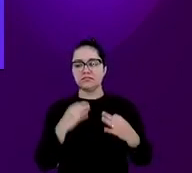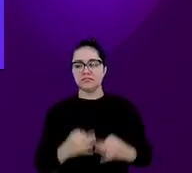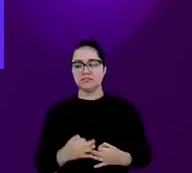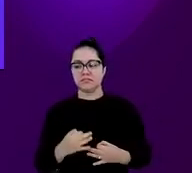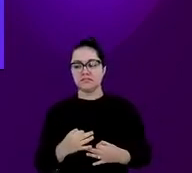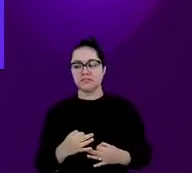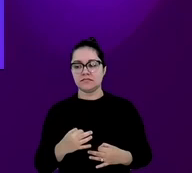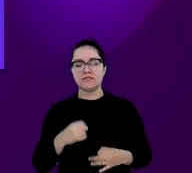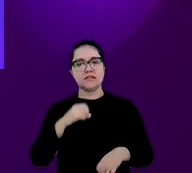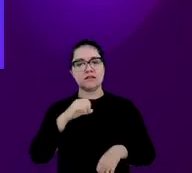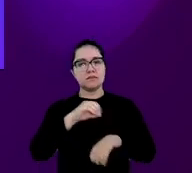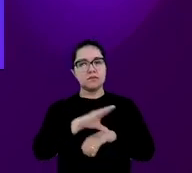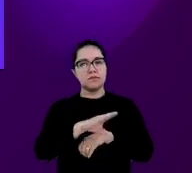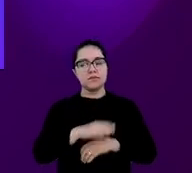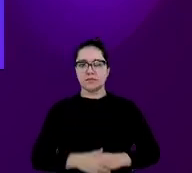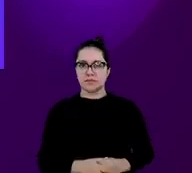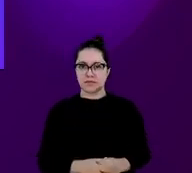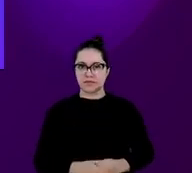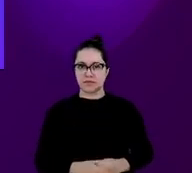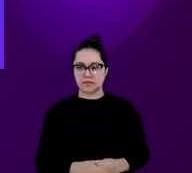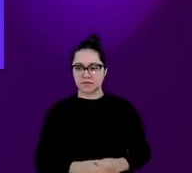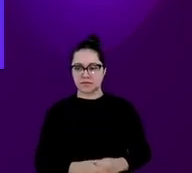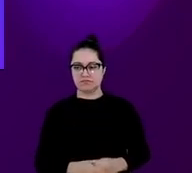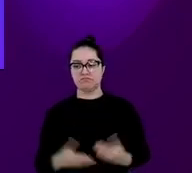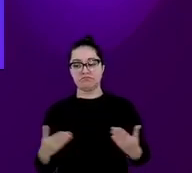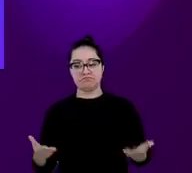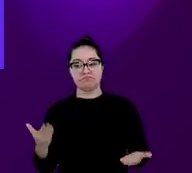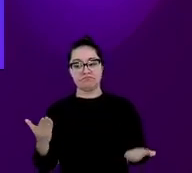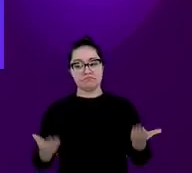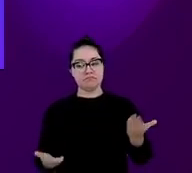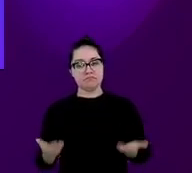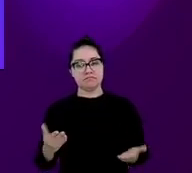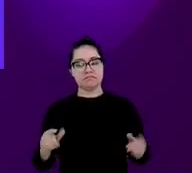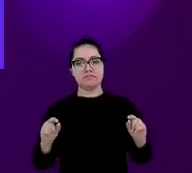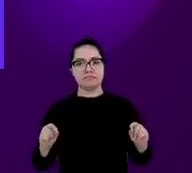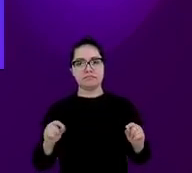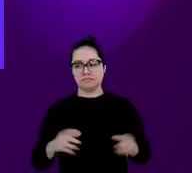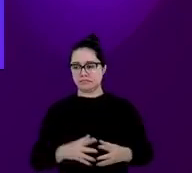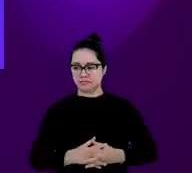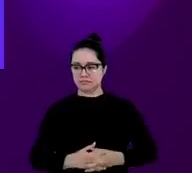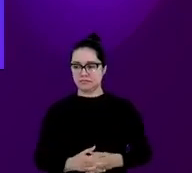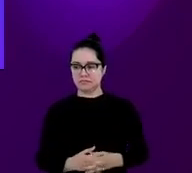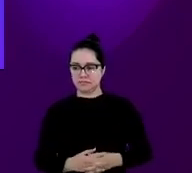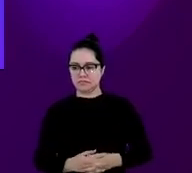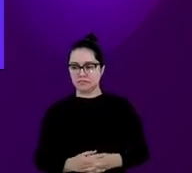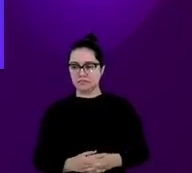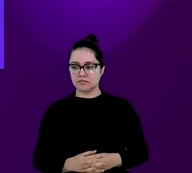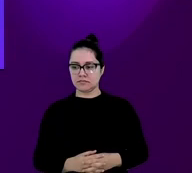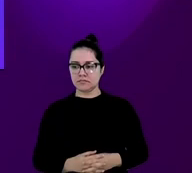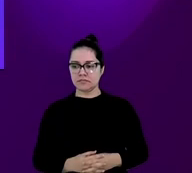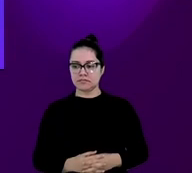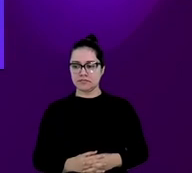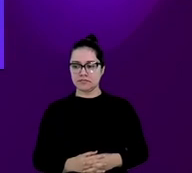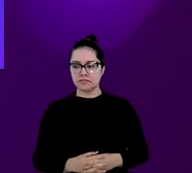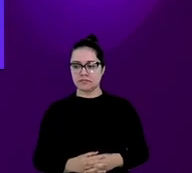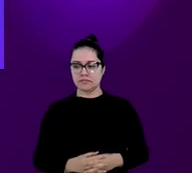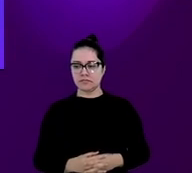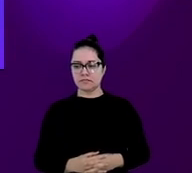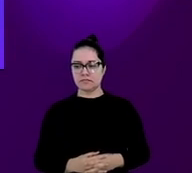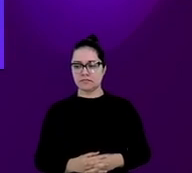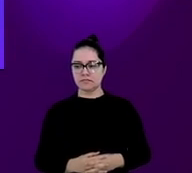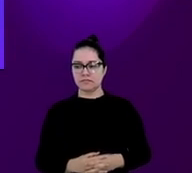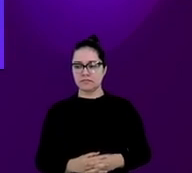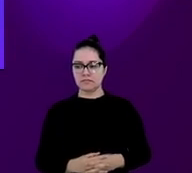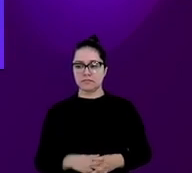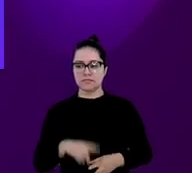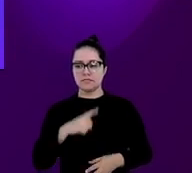strong and intense optical parameters, intensity of light, but very